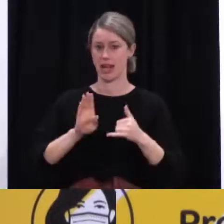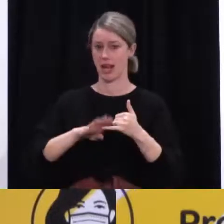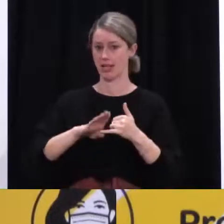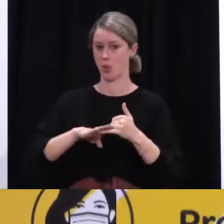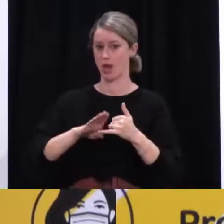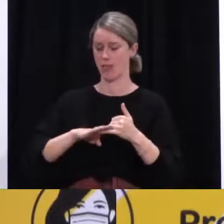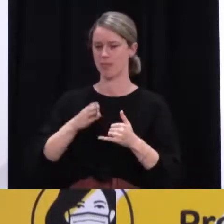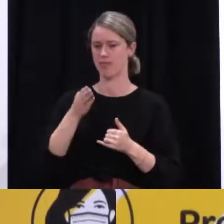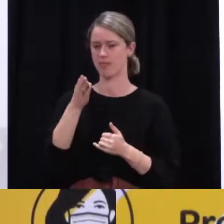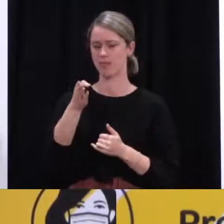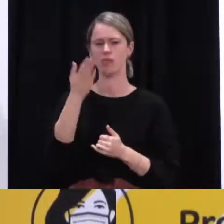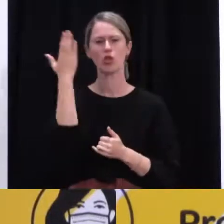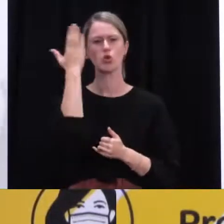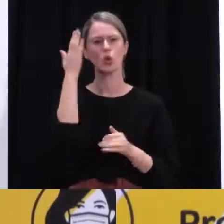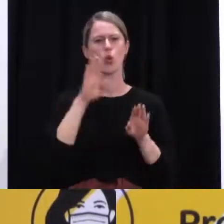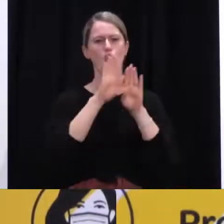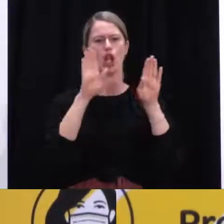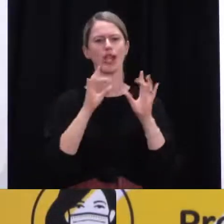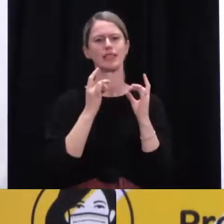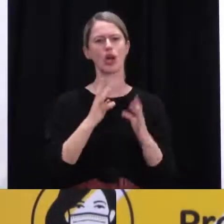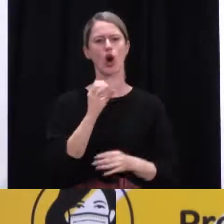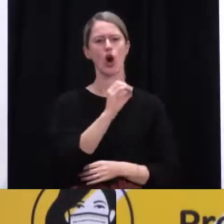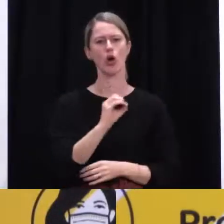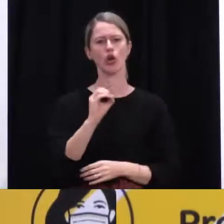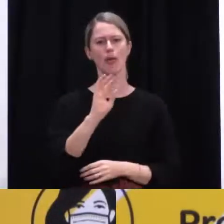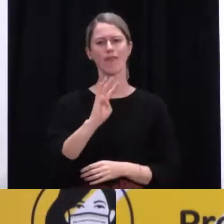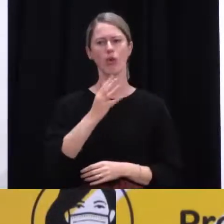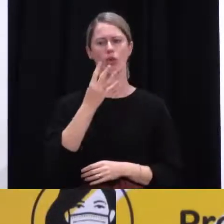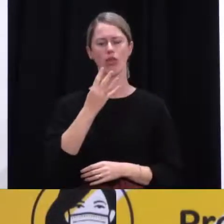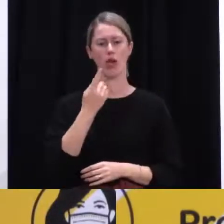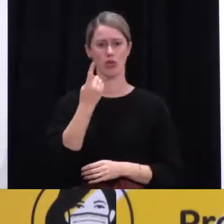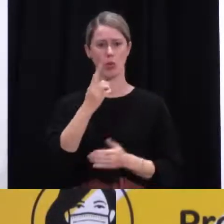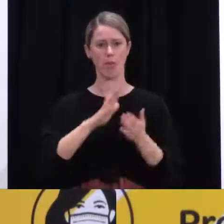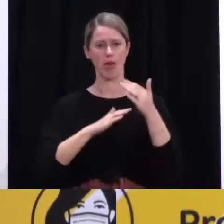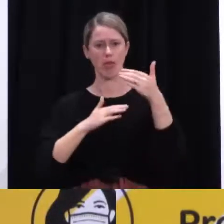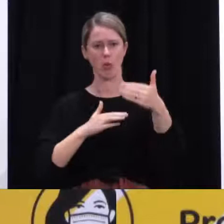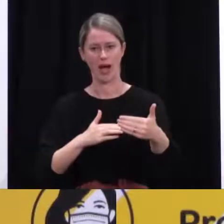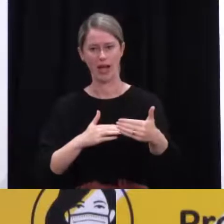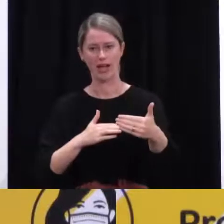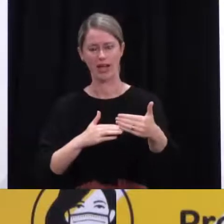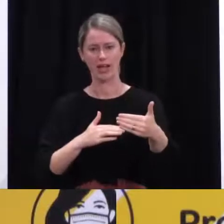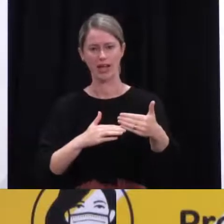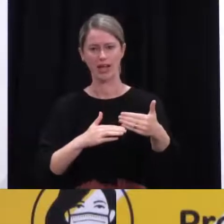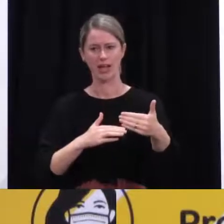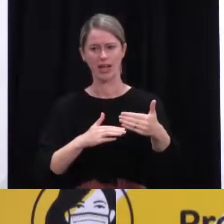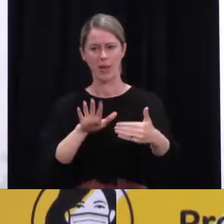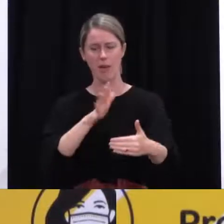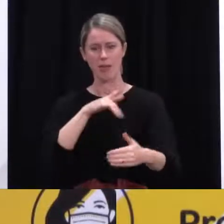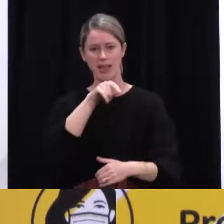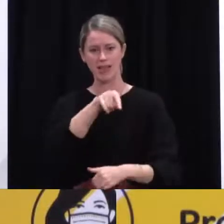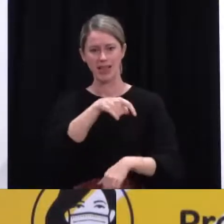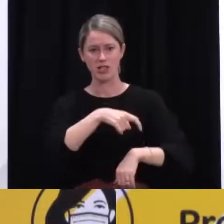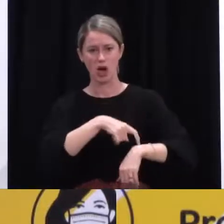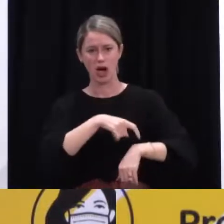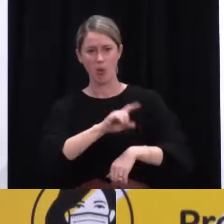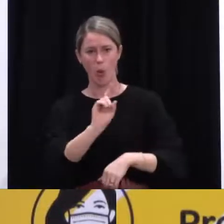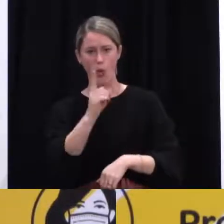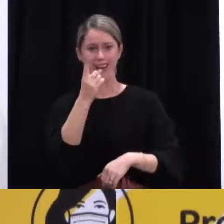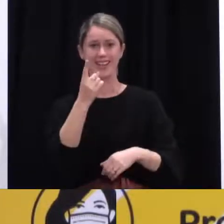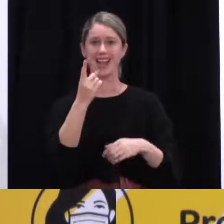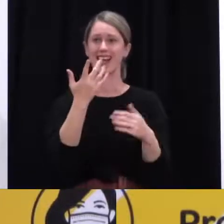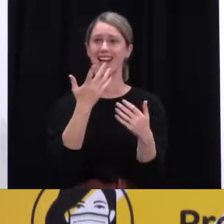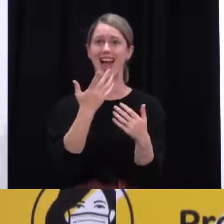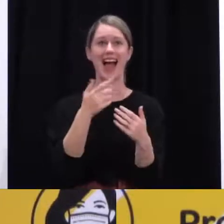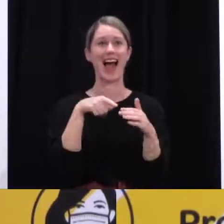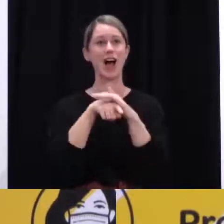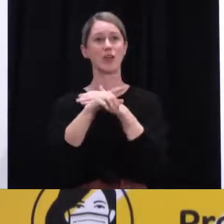last. School holidays begin on October 4th. Although it's a month away, all going well, it may be around then that Auckland is just coming